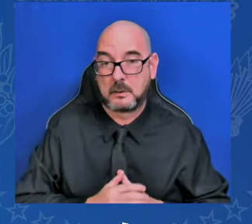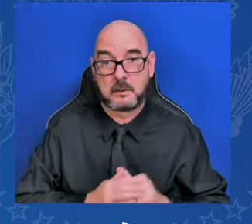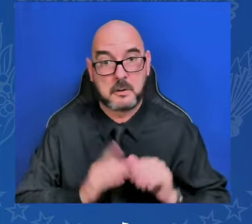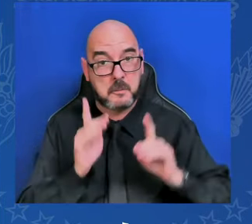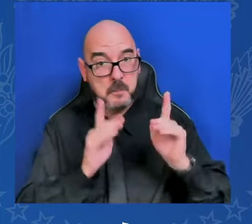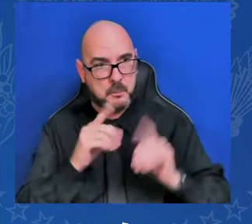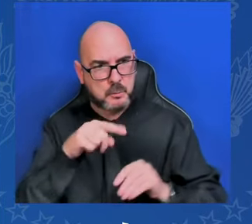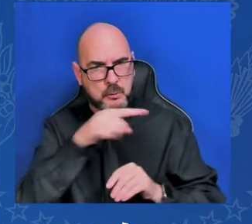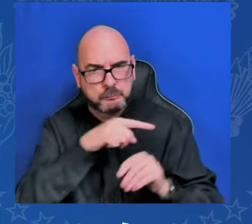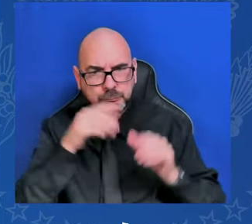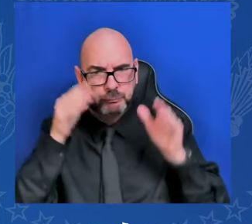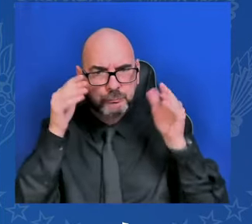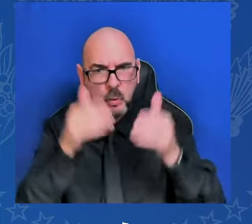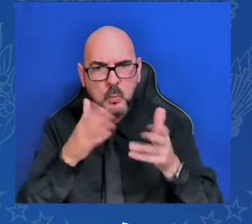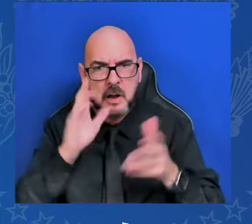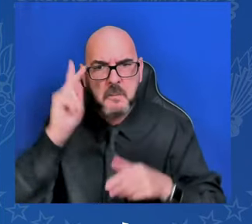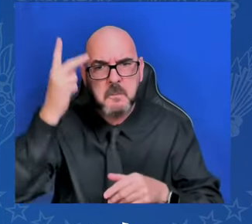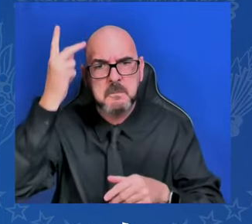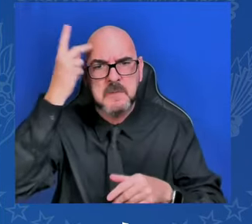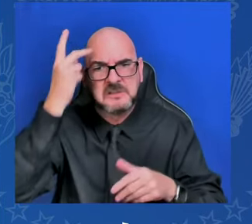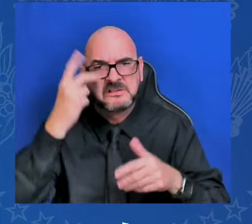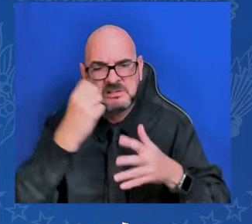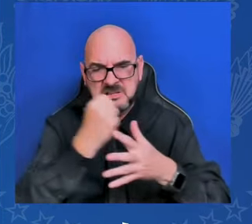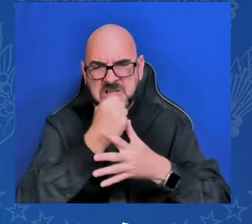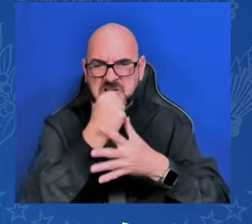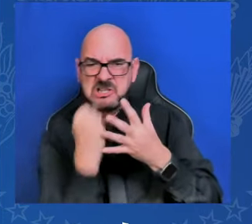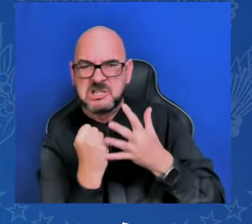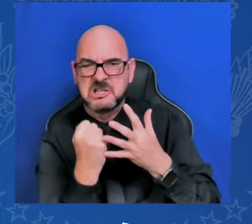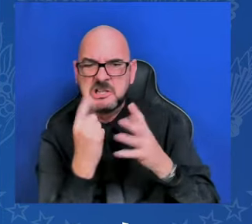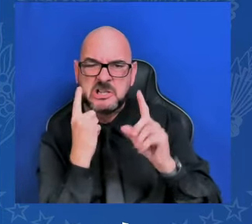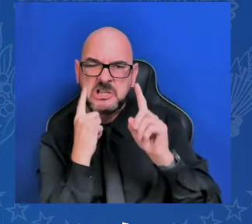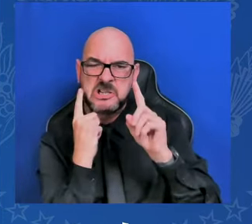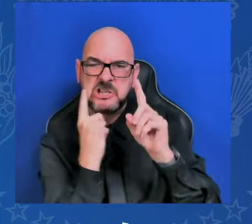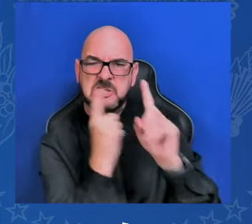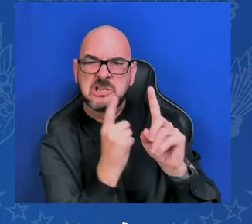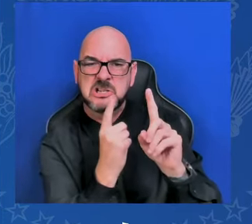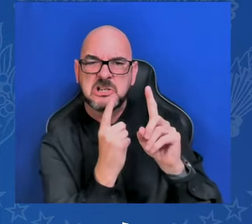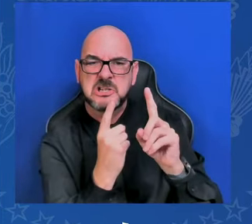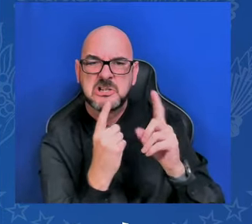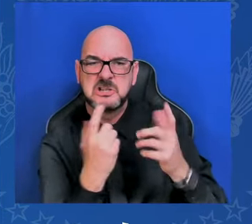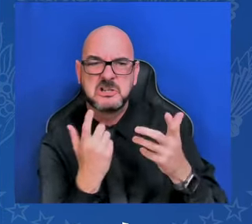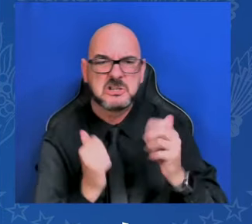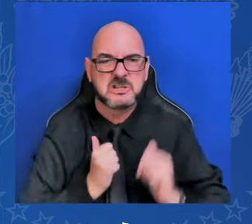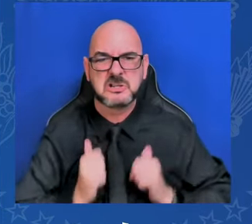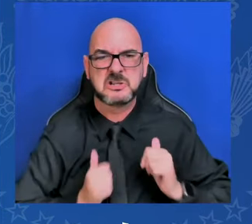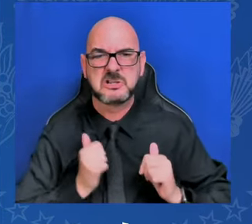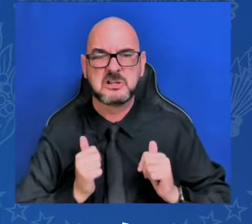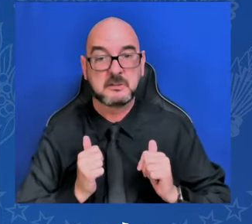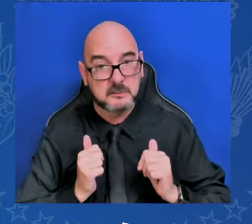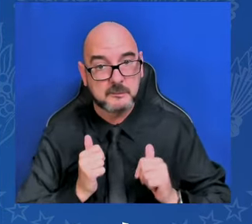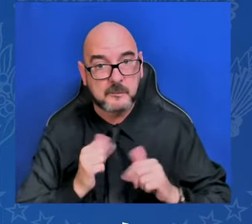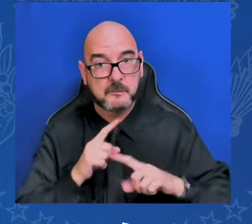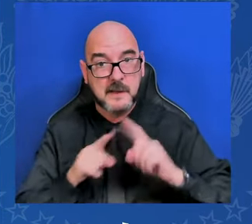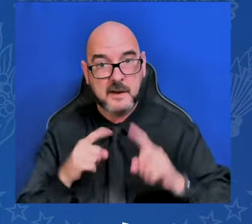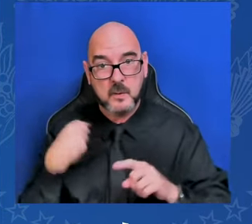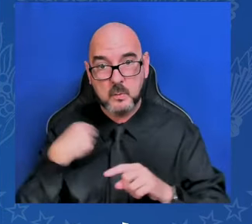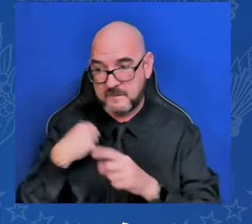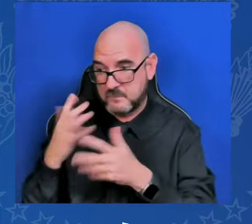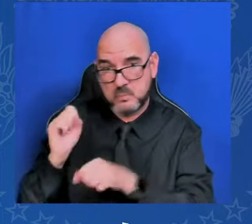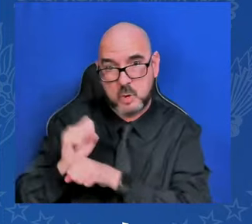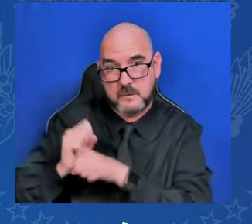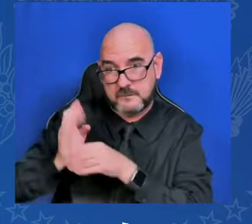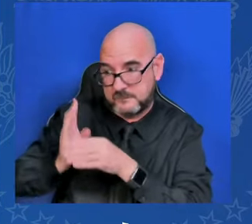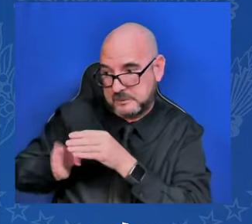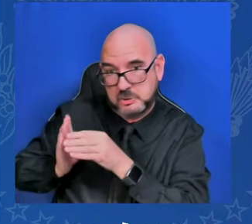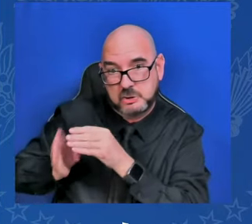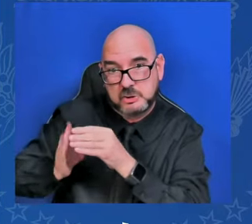are going to truly finish the job, we need that strong partnership, and we need to be able to work in tandem with